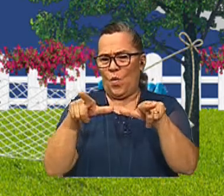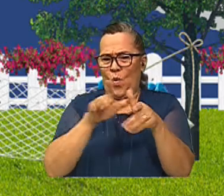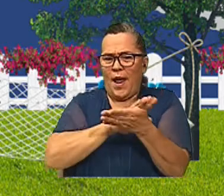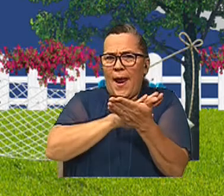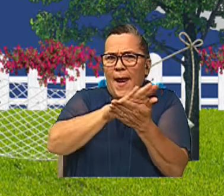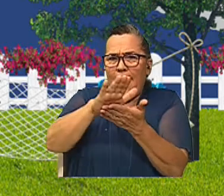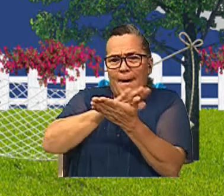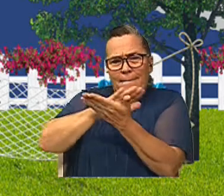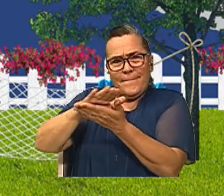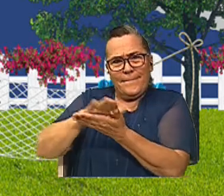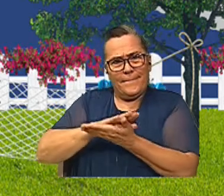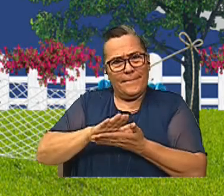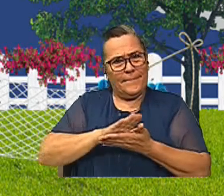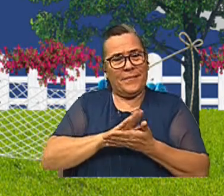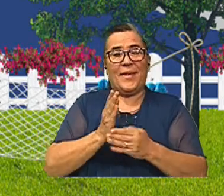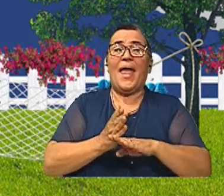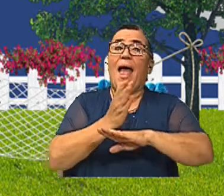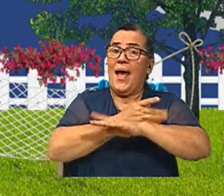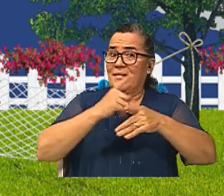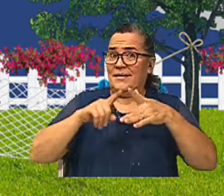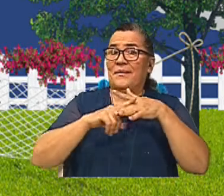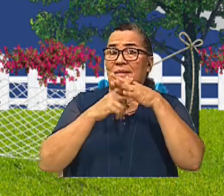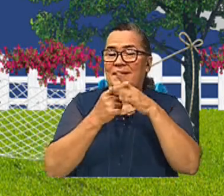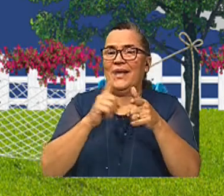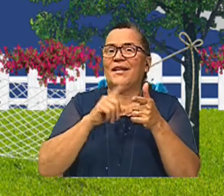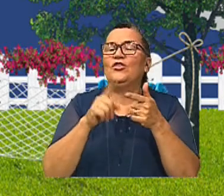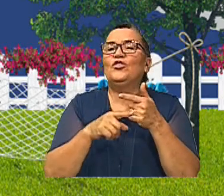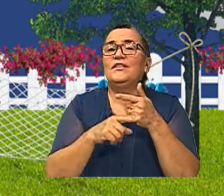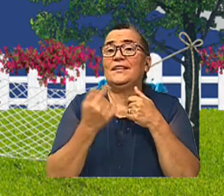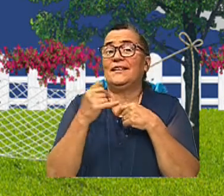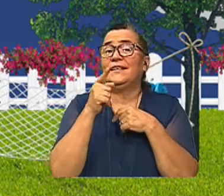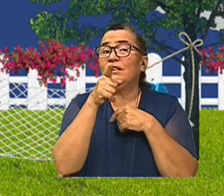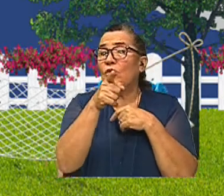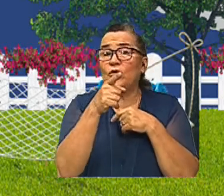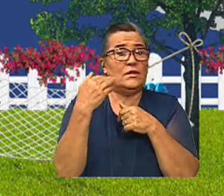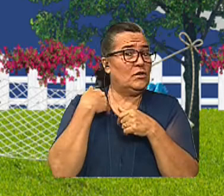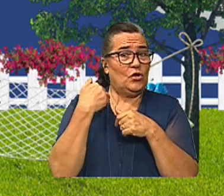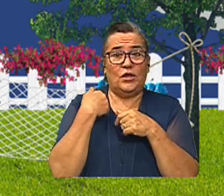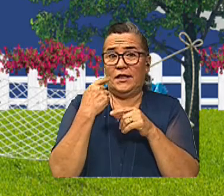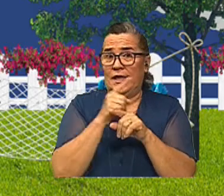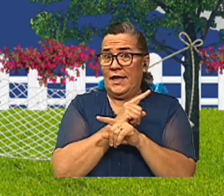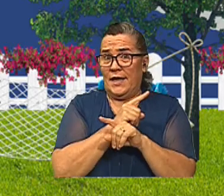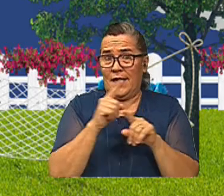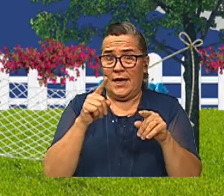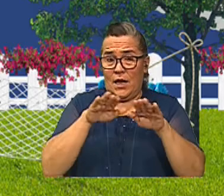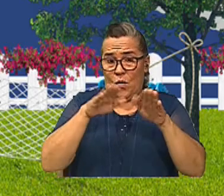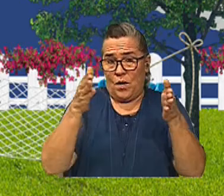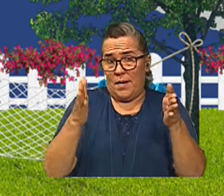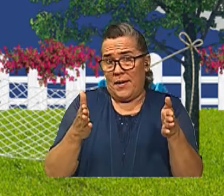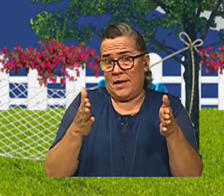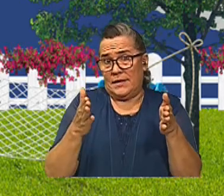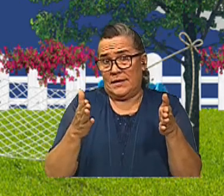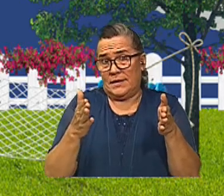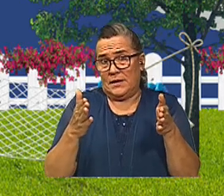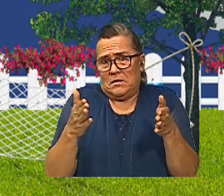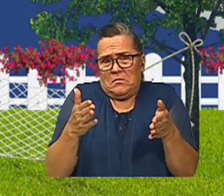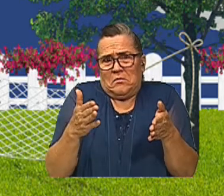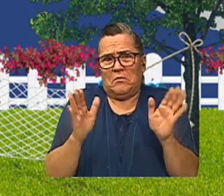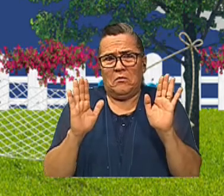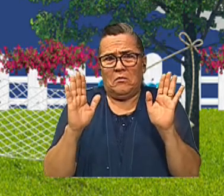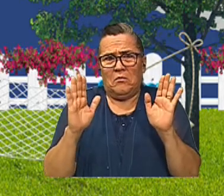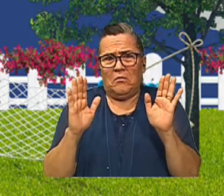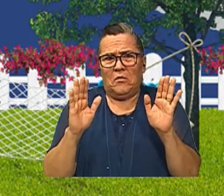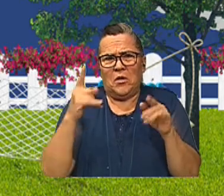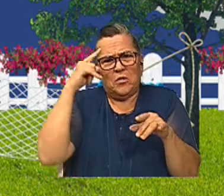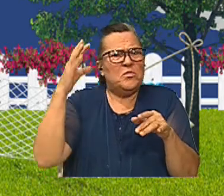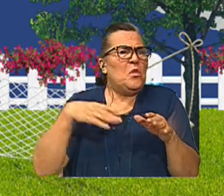before. Okay, guys, so if you don't have a table, let's suppose you don't have a